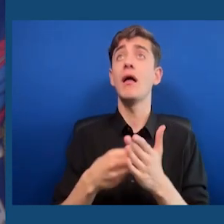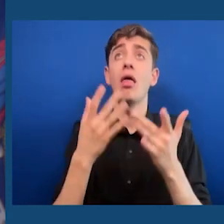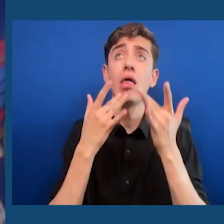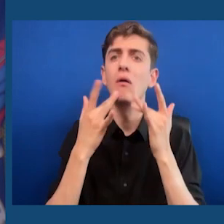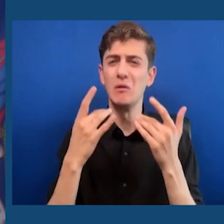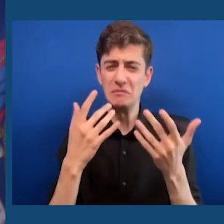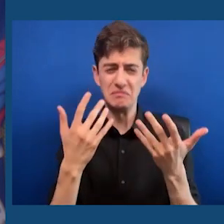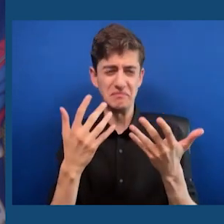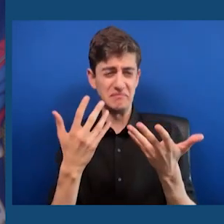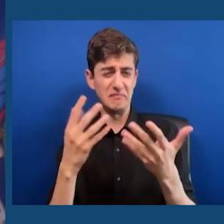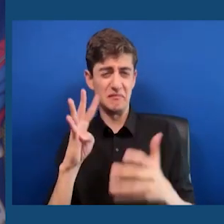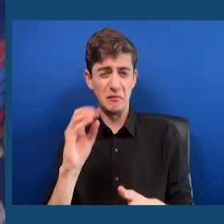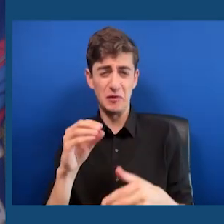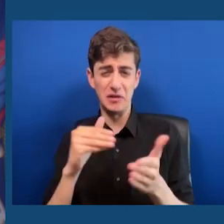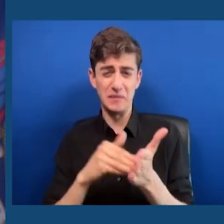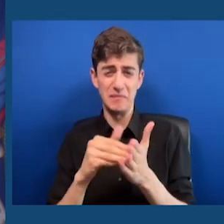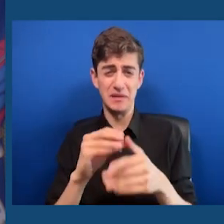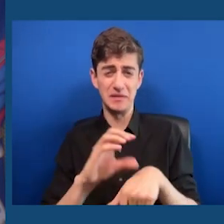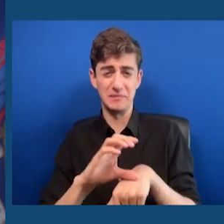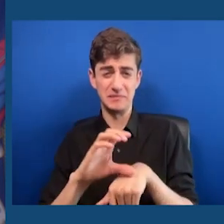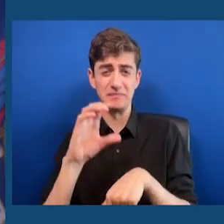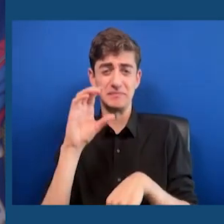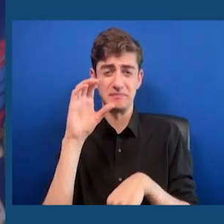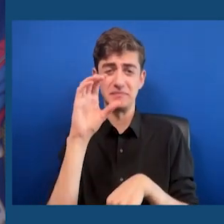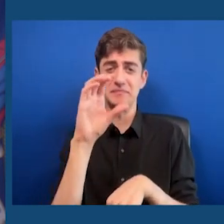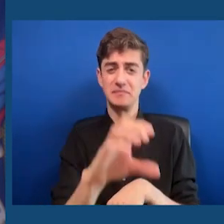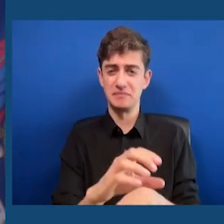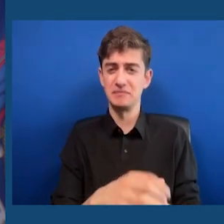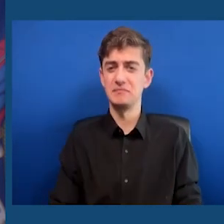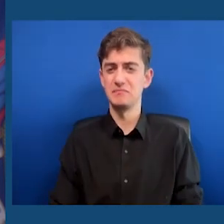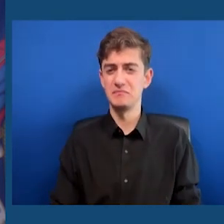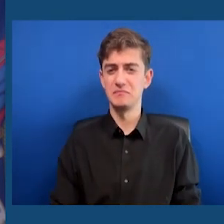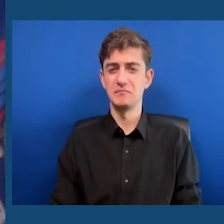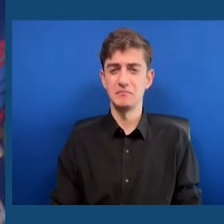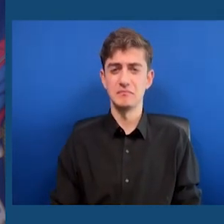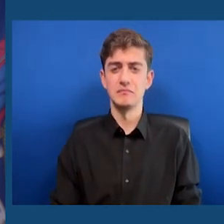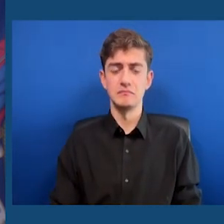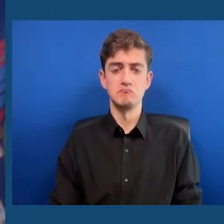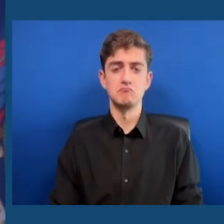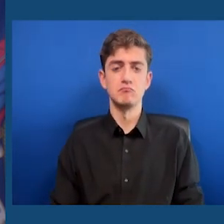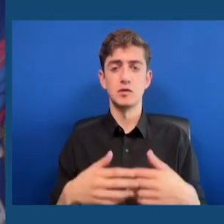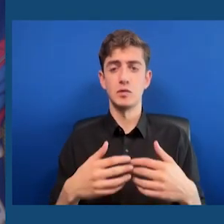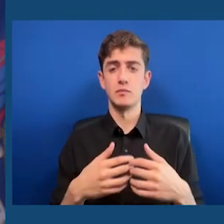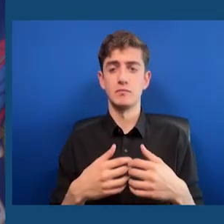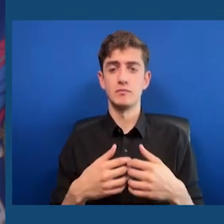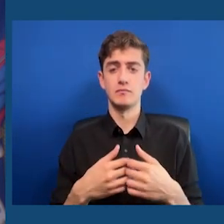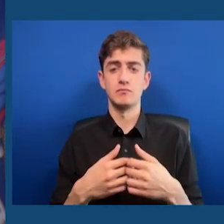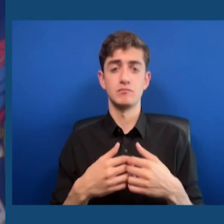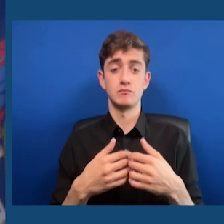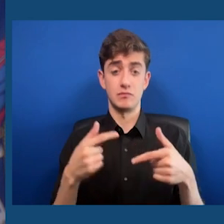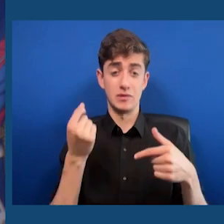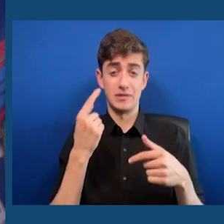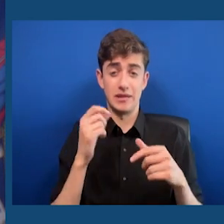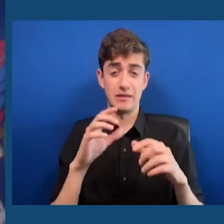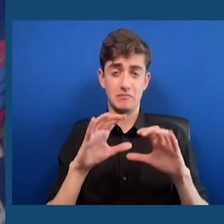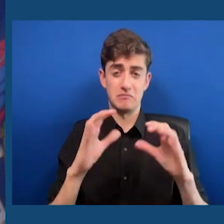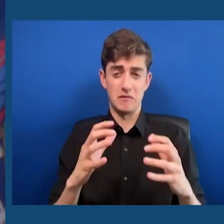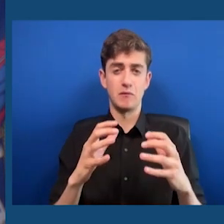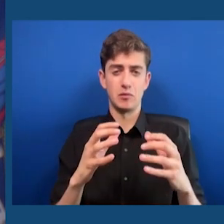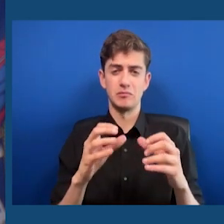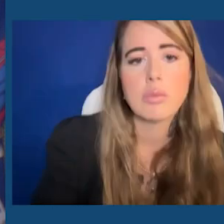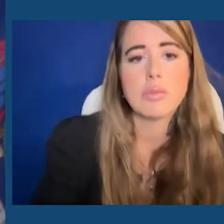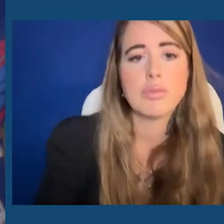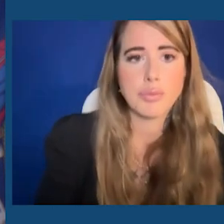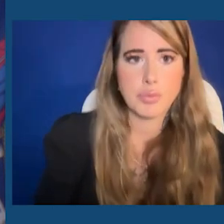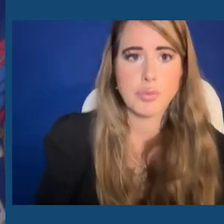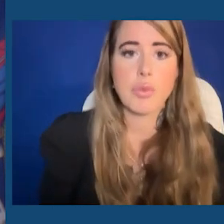You know, these dedicated task forces make a difference. You don't think about it, but we can have the sharing of data and